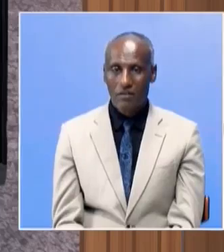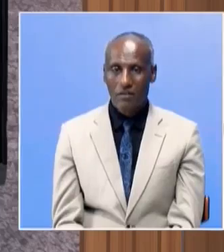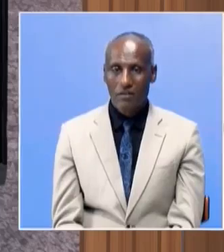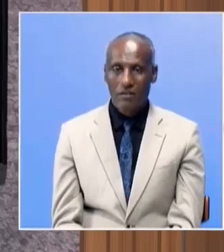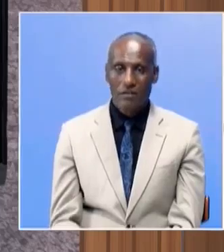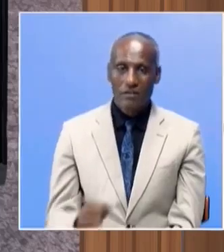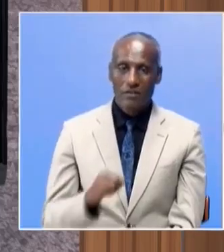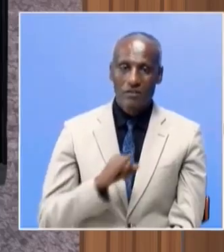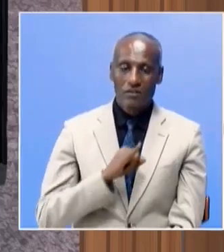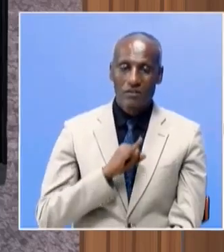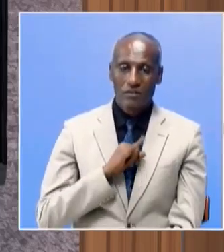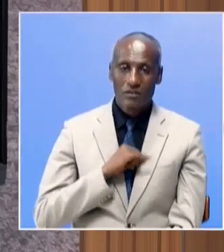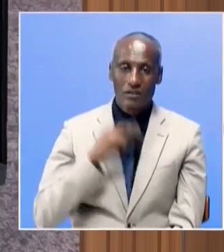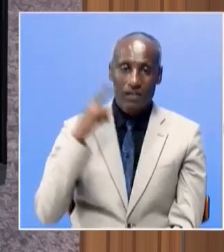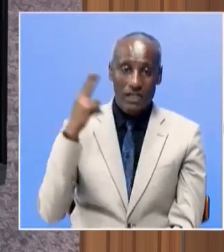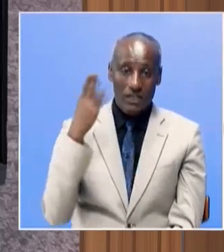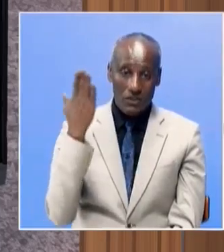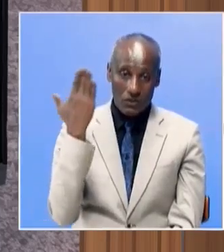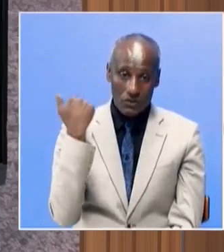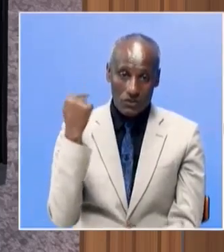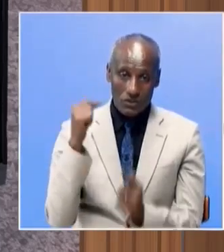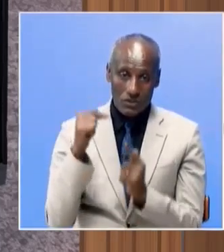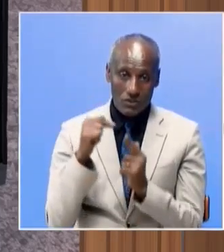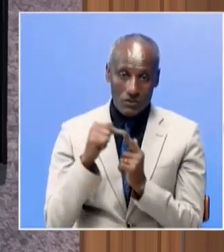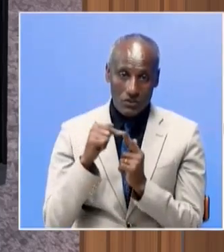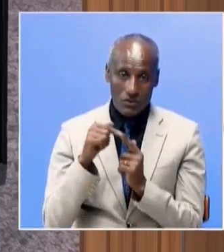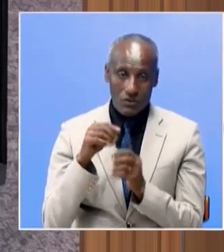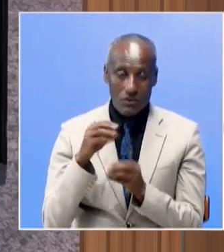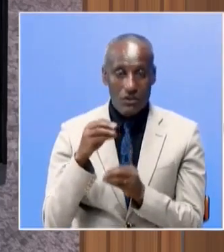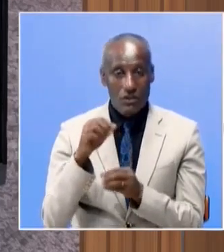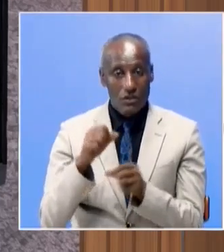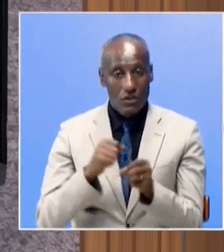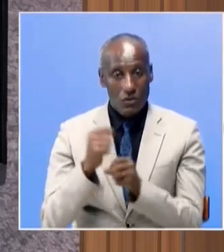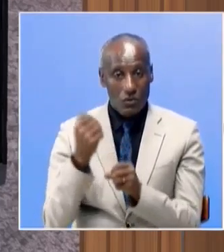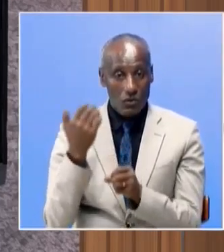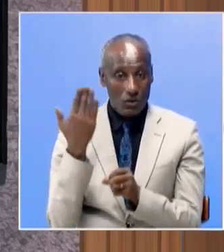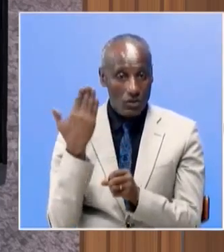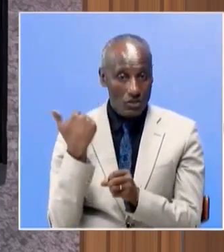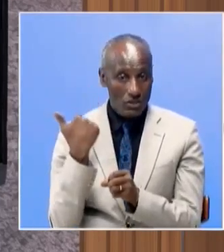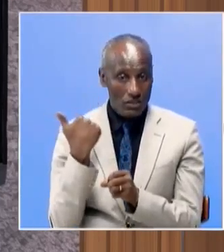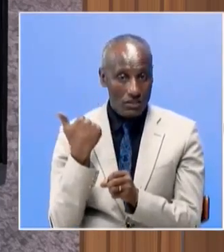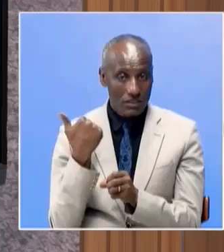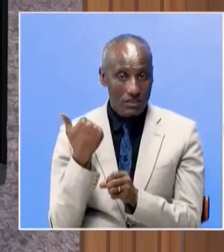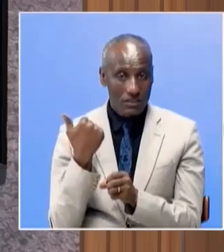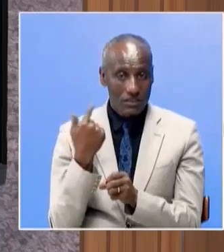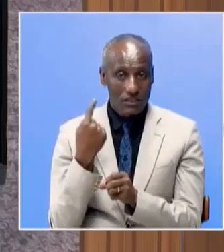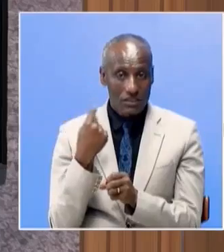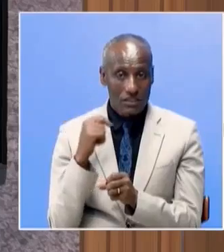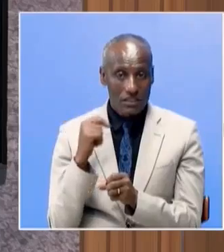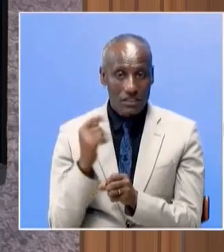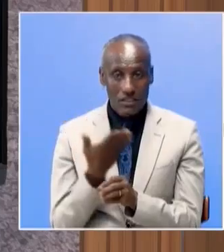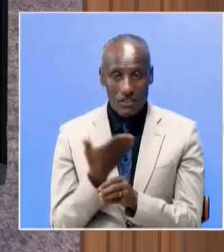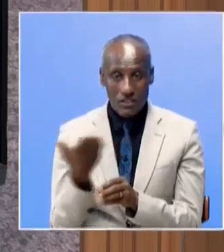I used to wash the dishes to help my